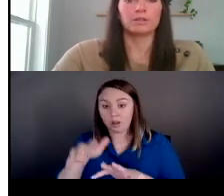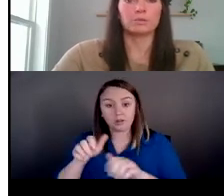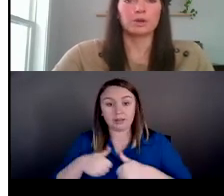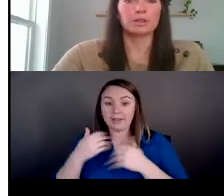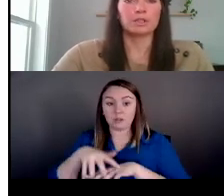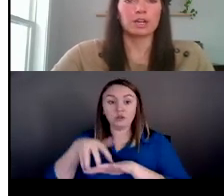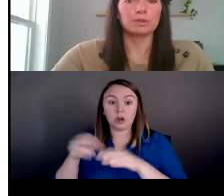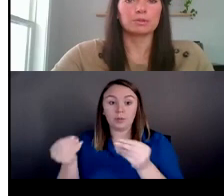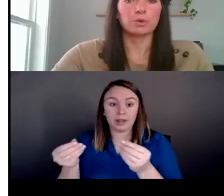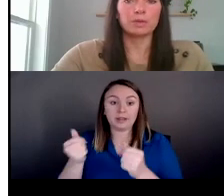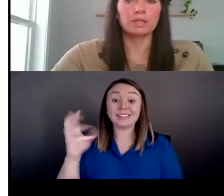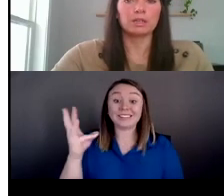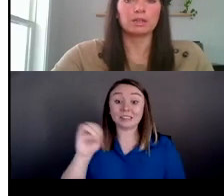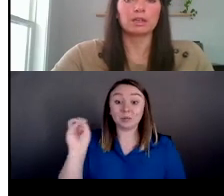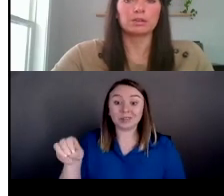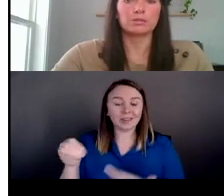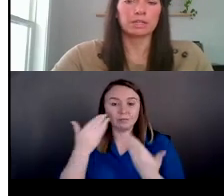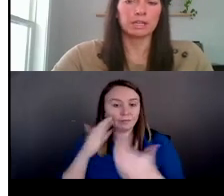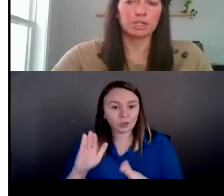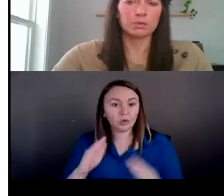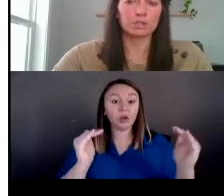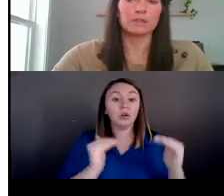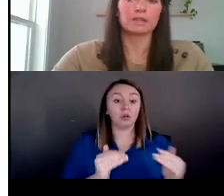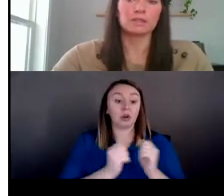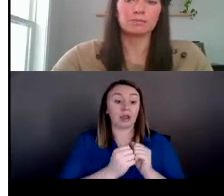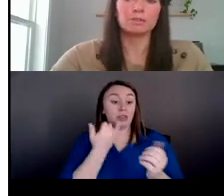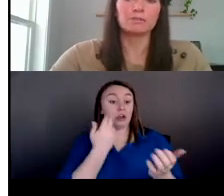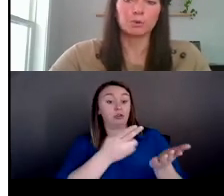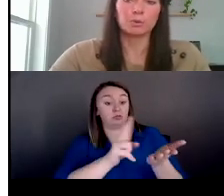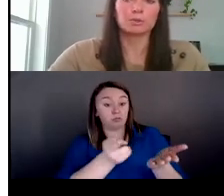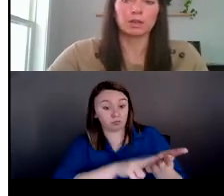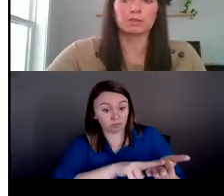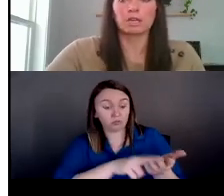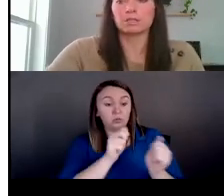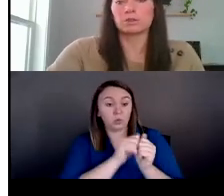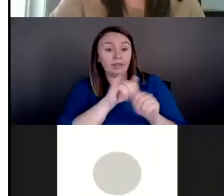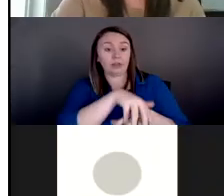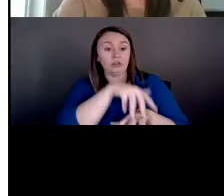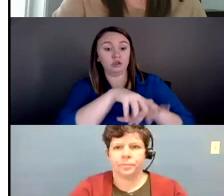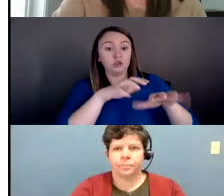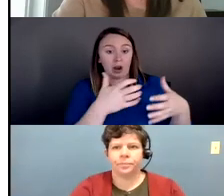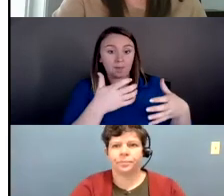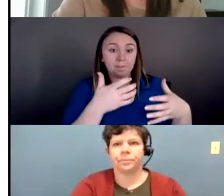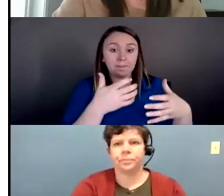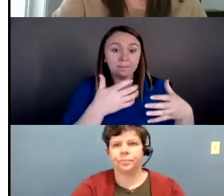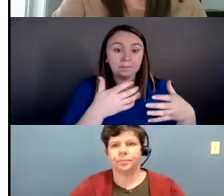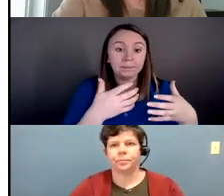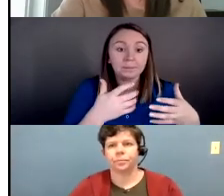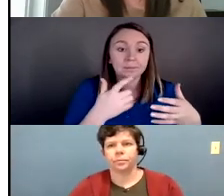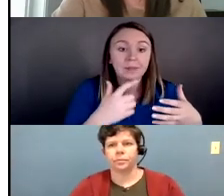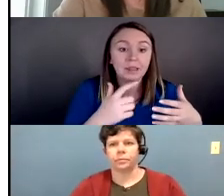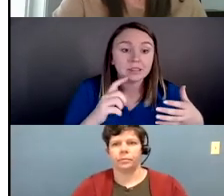And then regarding the tribal enrollment and affiliation, we're seeing that 74% of the cases are marked that the information